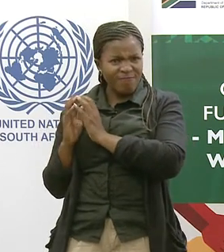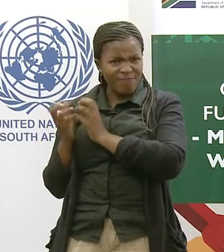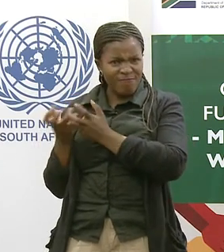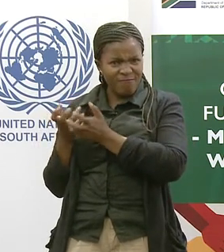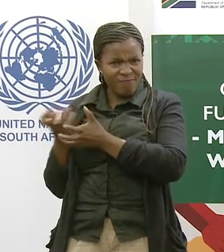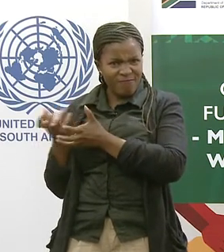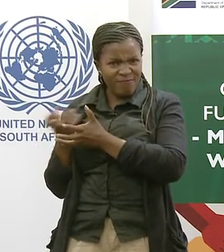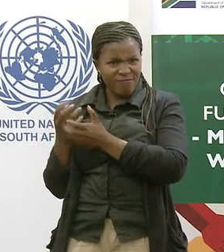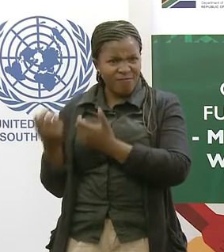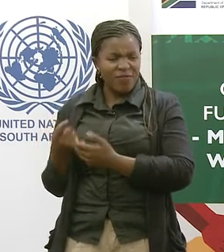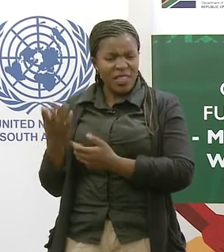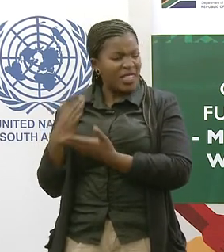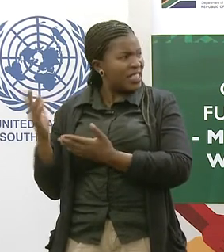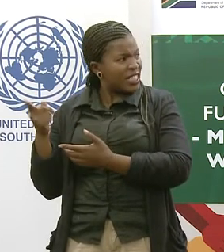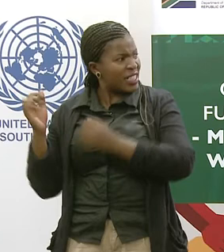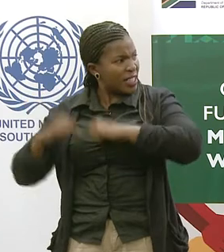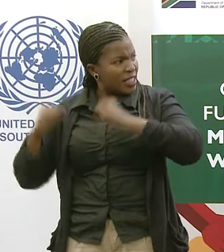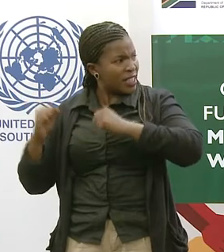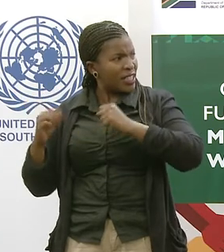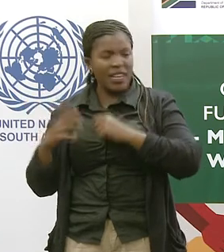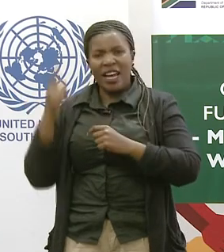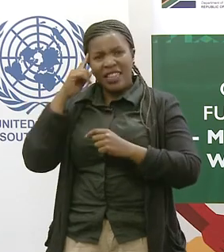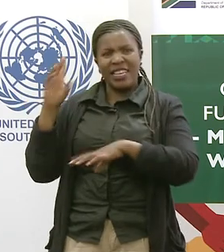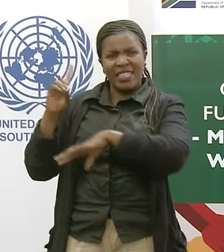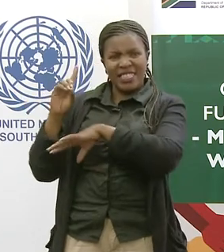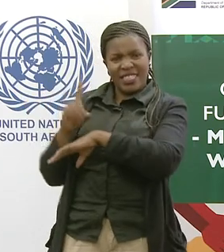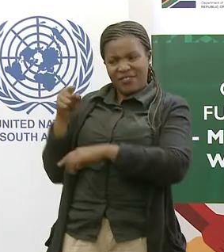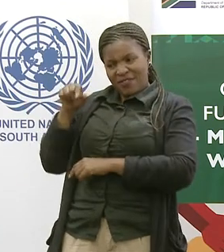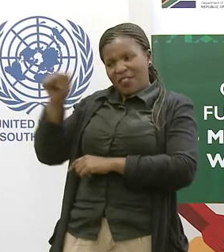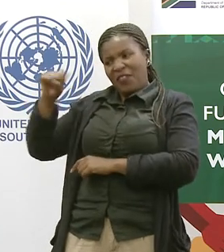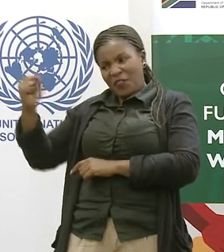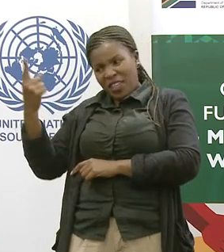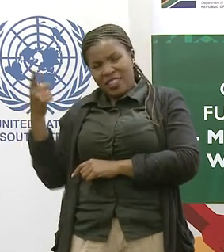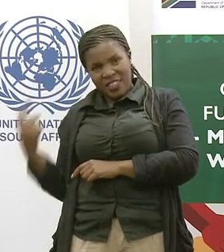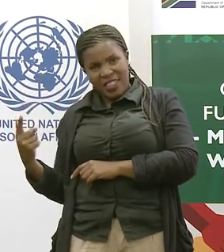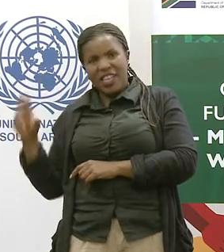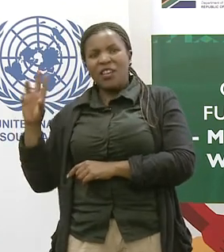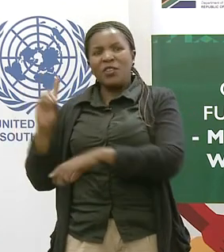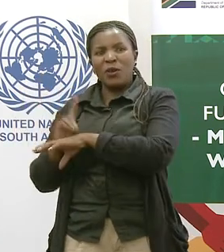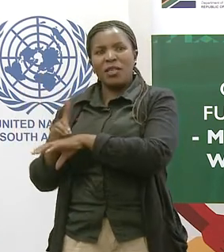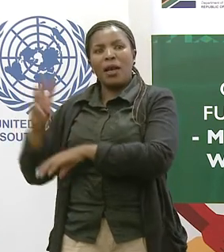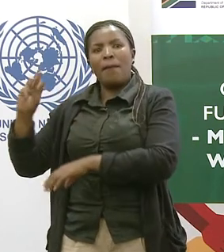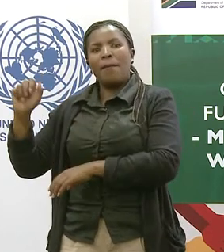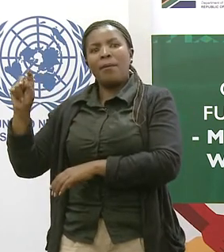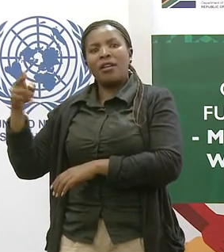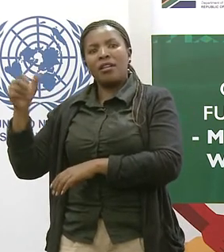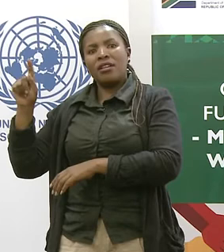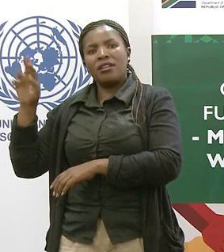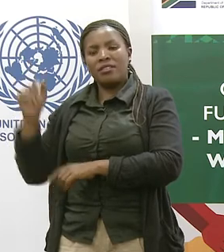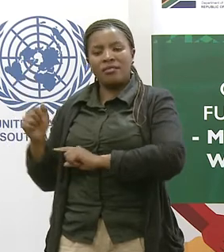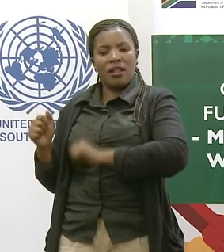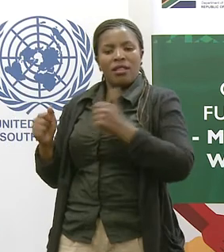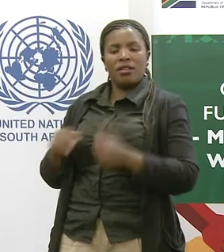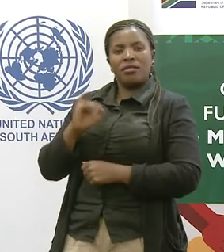agreeing with Eddie that Eddie will start, then Dr. Mahlathi, then we'll end off with Justice Jacob, in that order. Thanks very